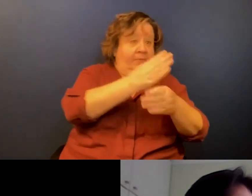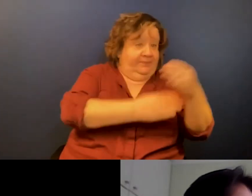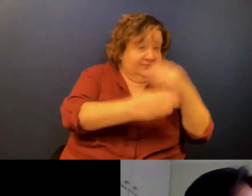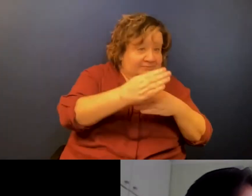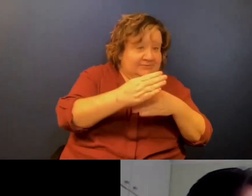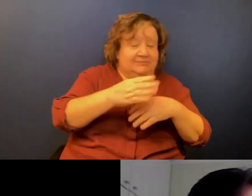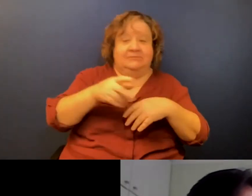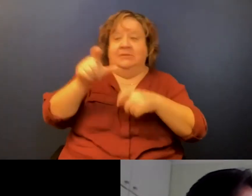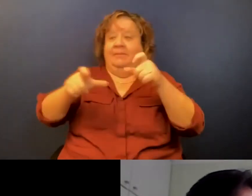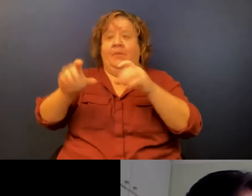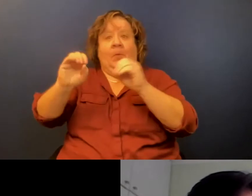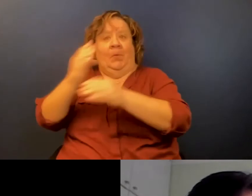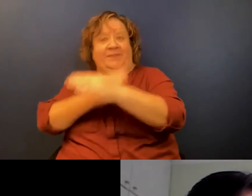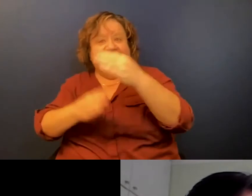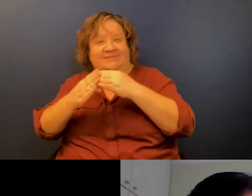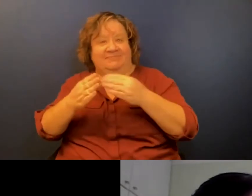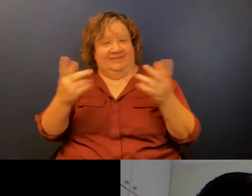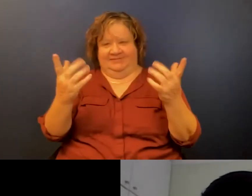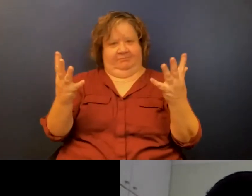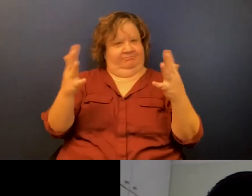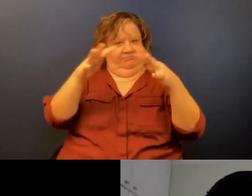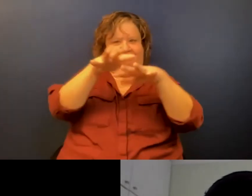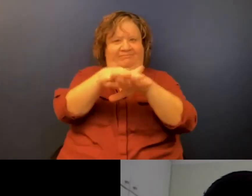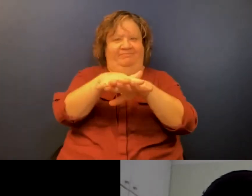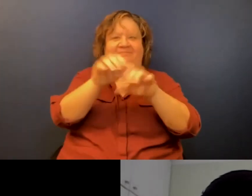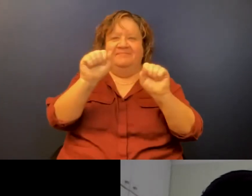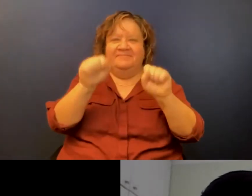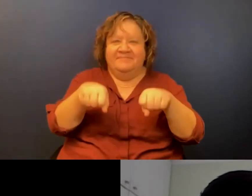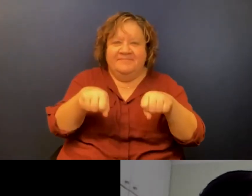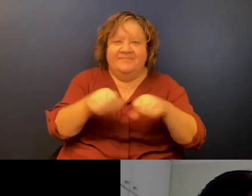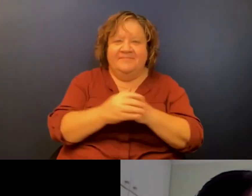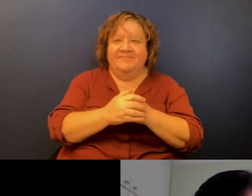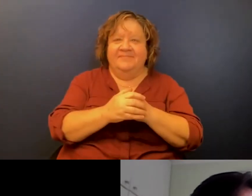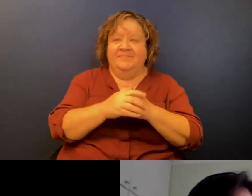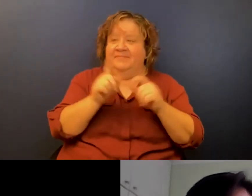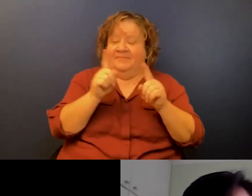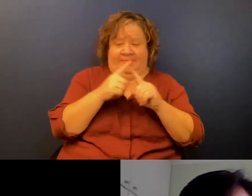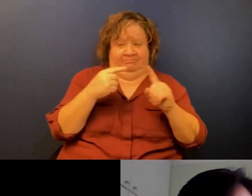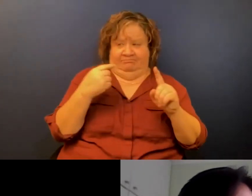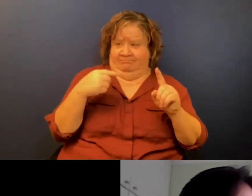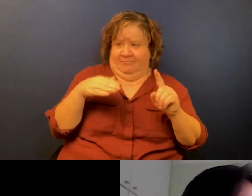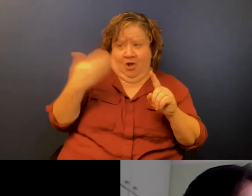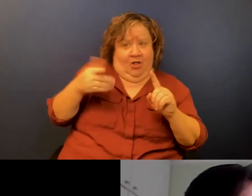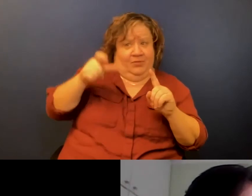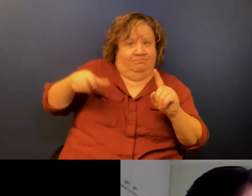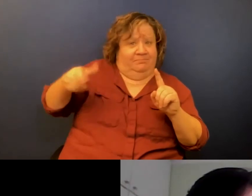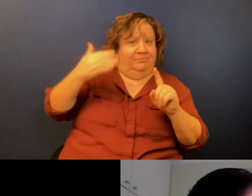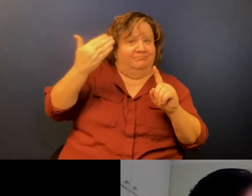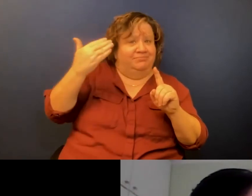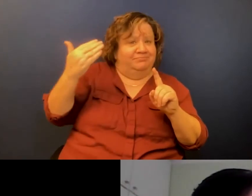the rest of the panelists have also indicated, so that we have more and better spaces where we can